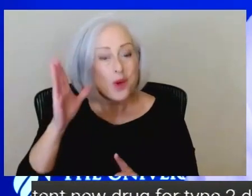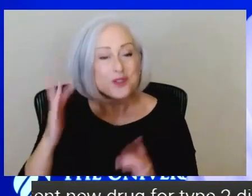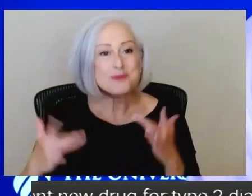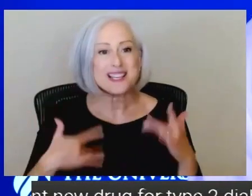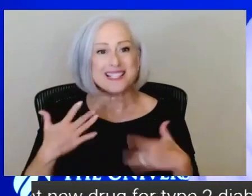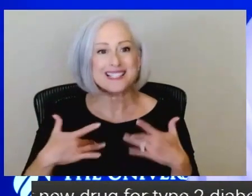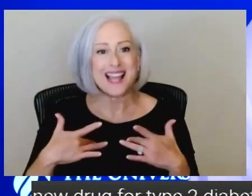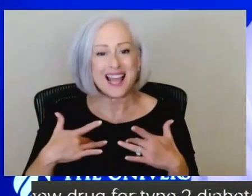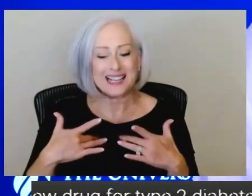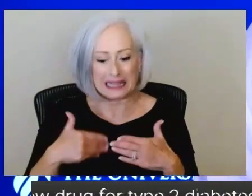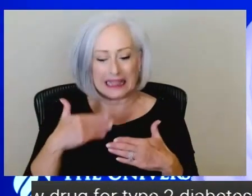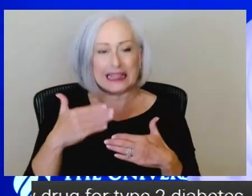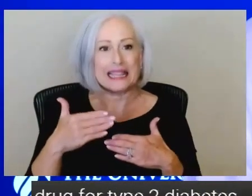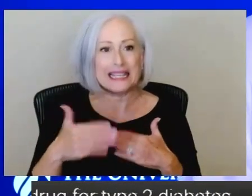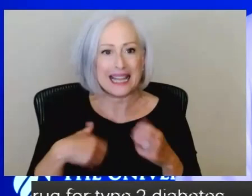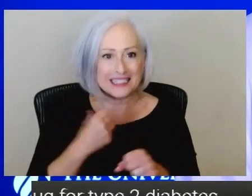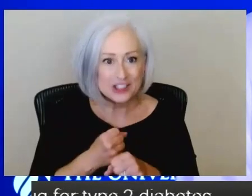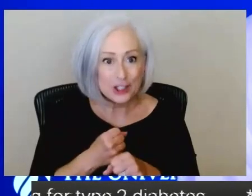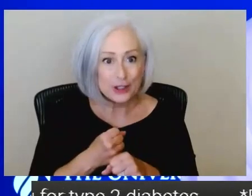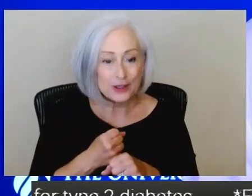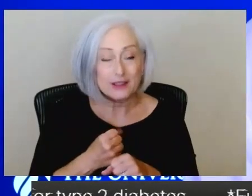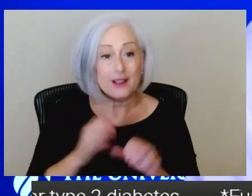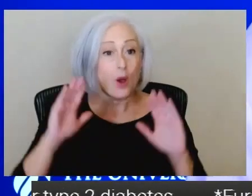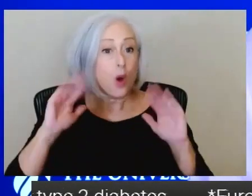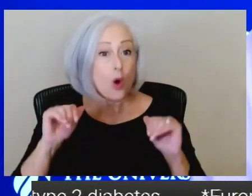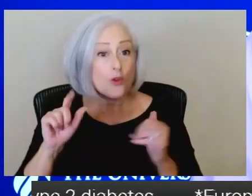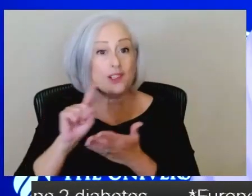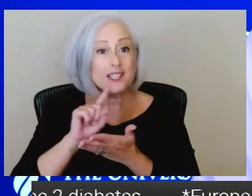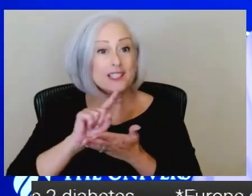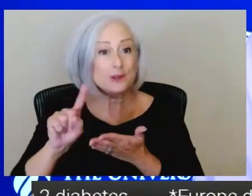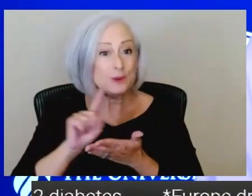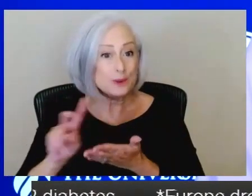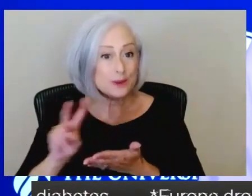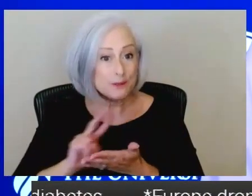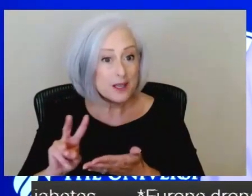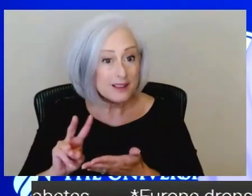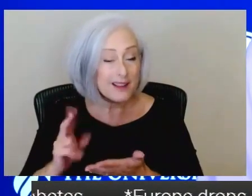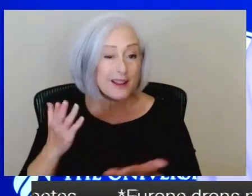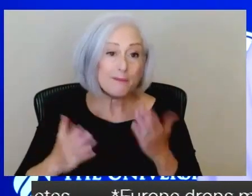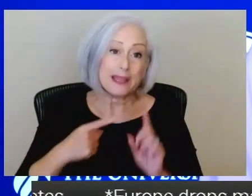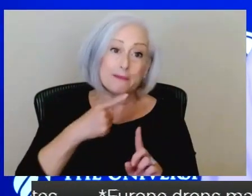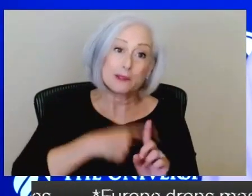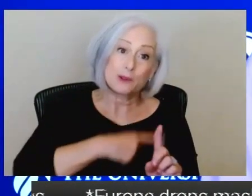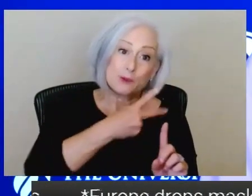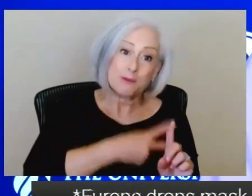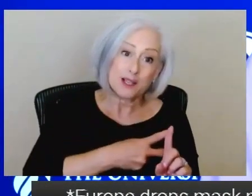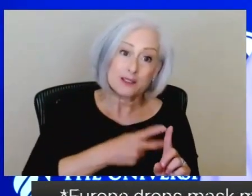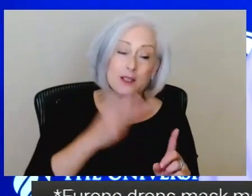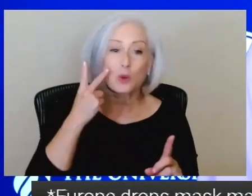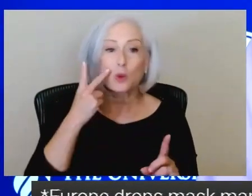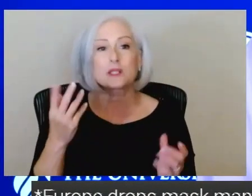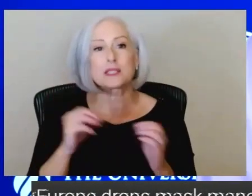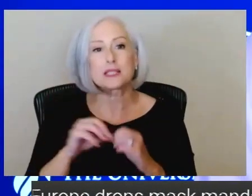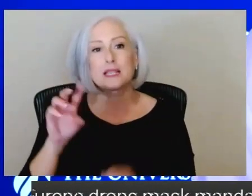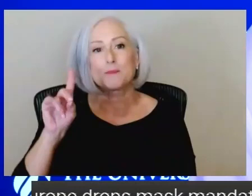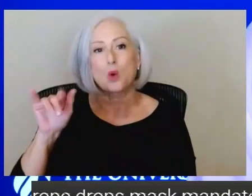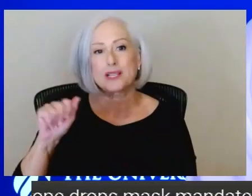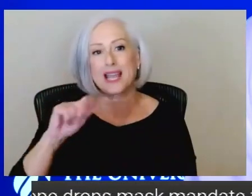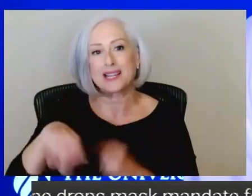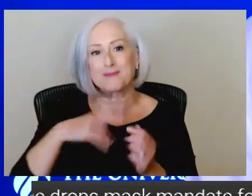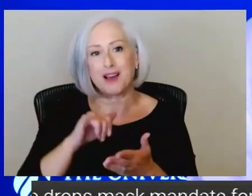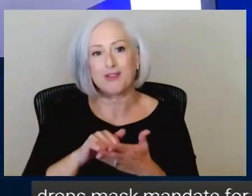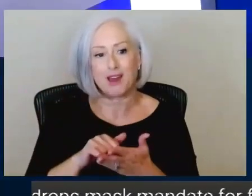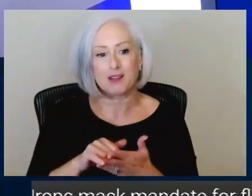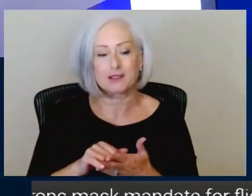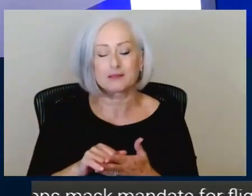year. Hopefully within these next few weeks or 1 to 2 months, we'll see more data coming out about those types of things. And the last thing is if